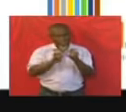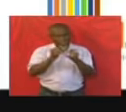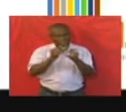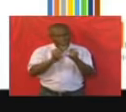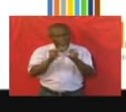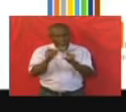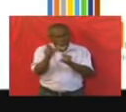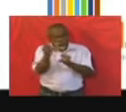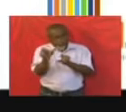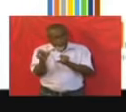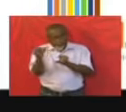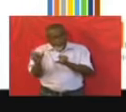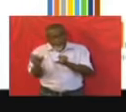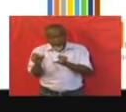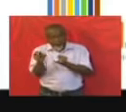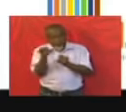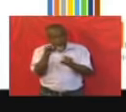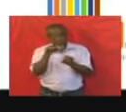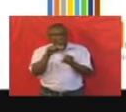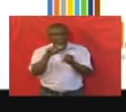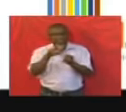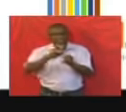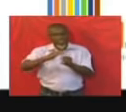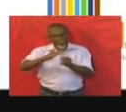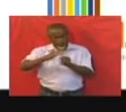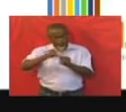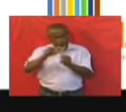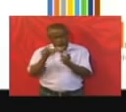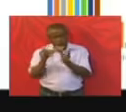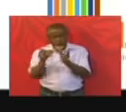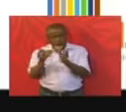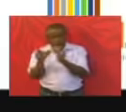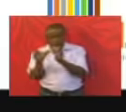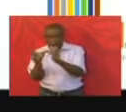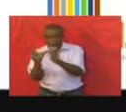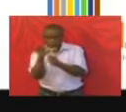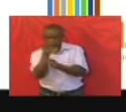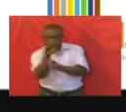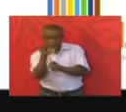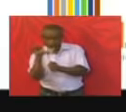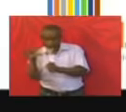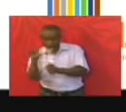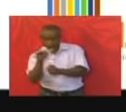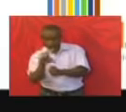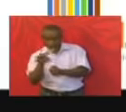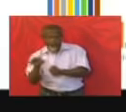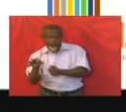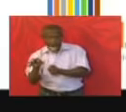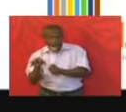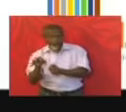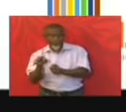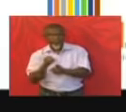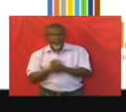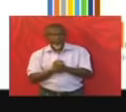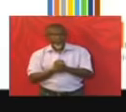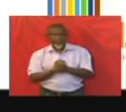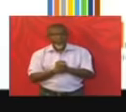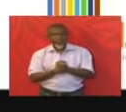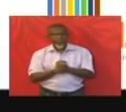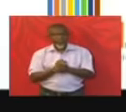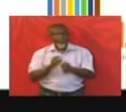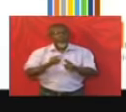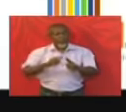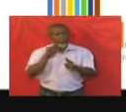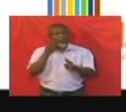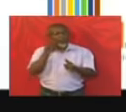for each county representing week 31 and week 32. And we see that in many cases, there were decreases, with a